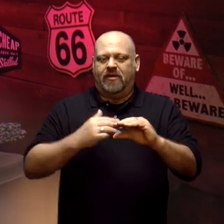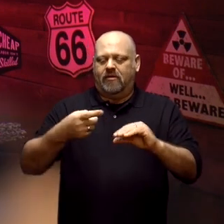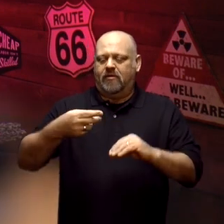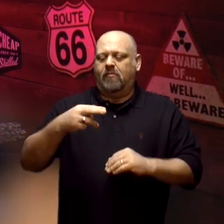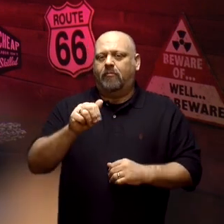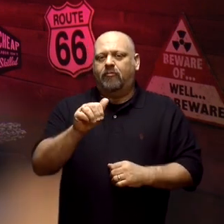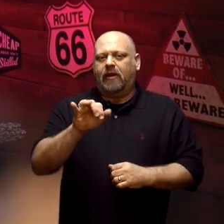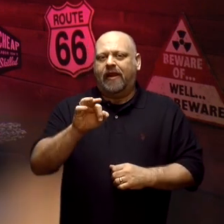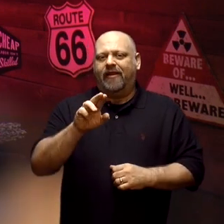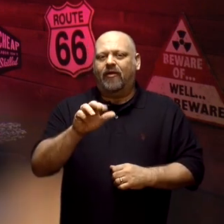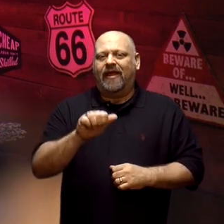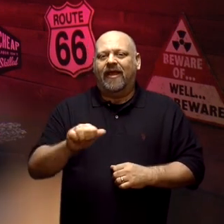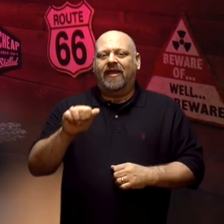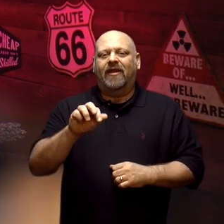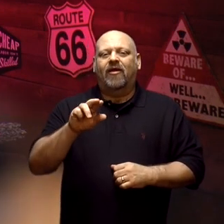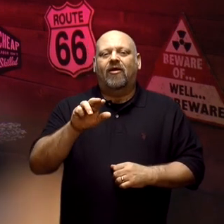to